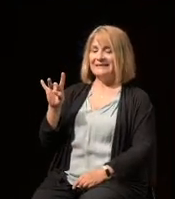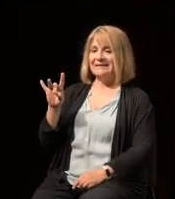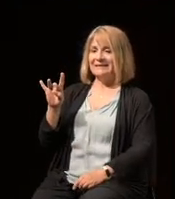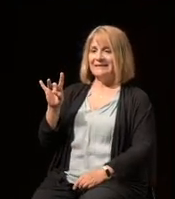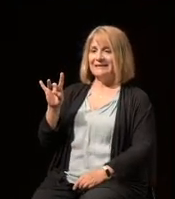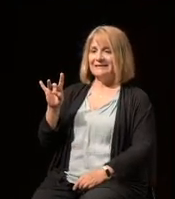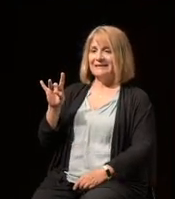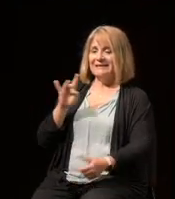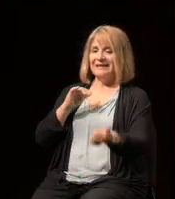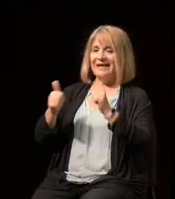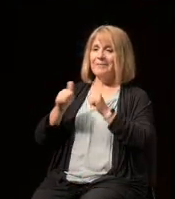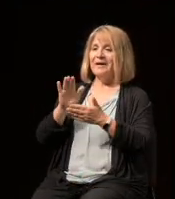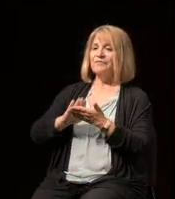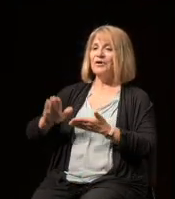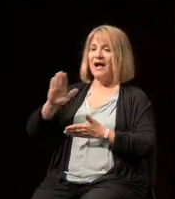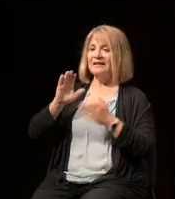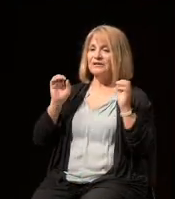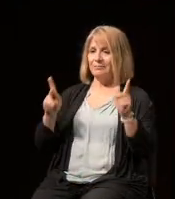for College Opportunity.